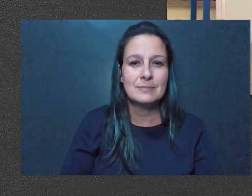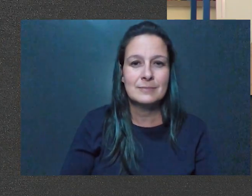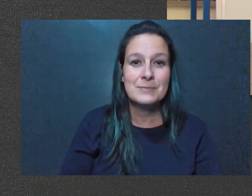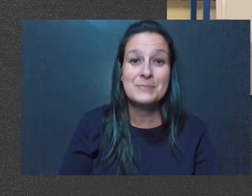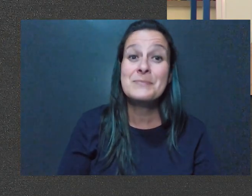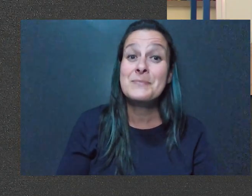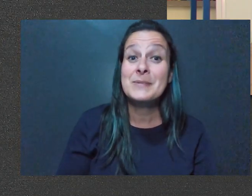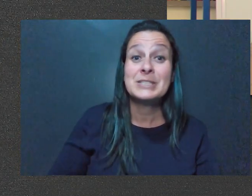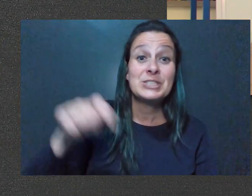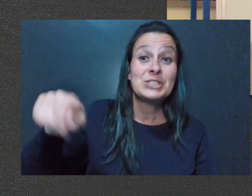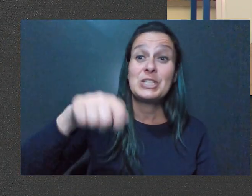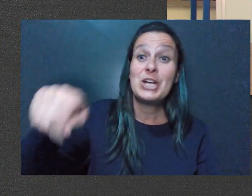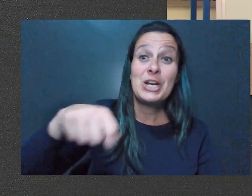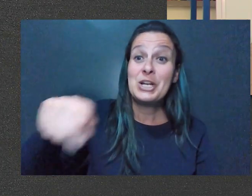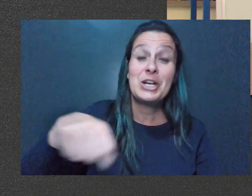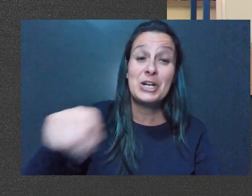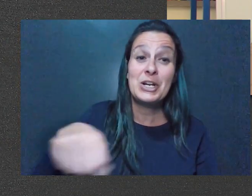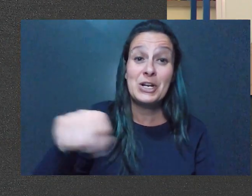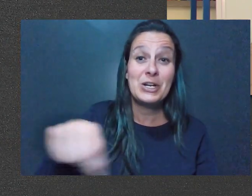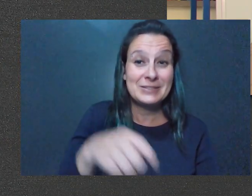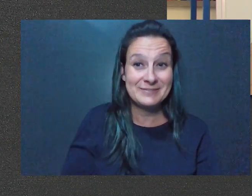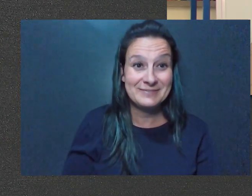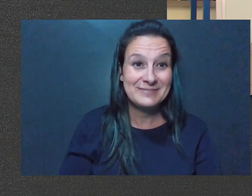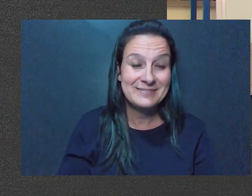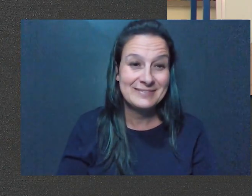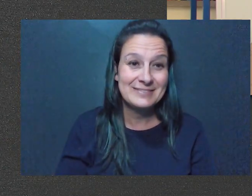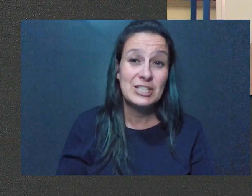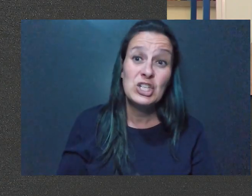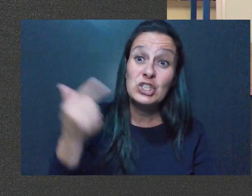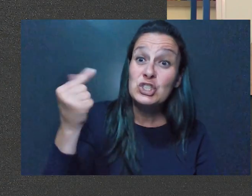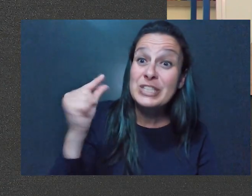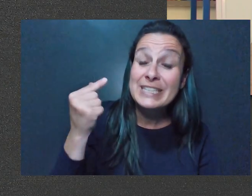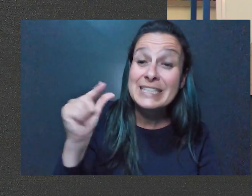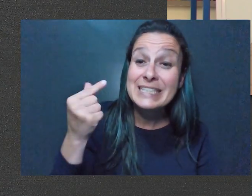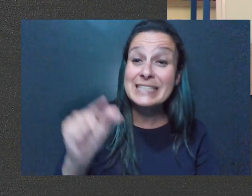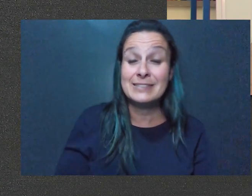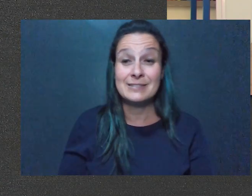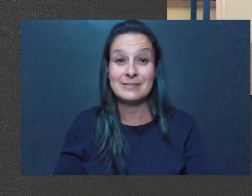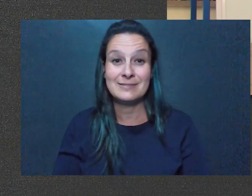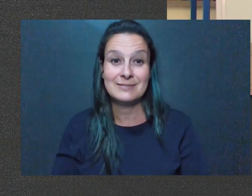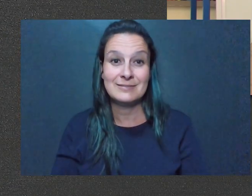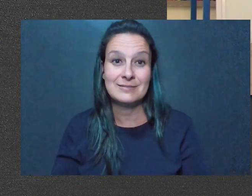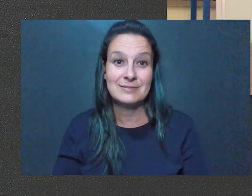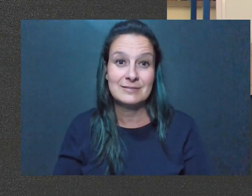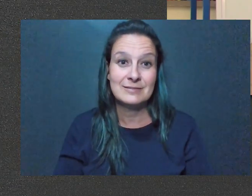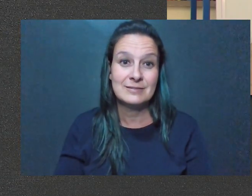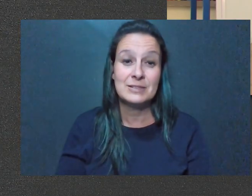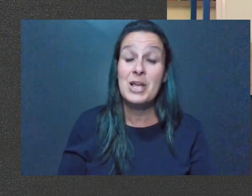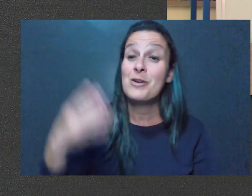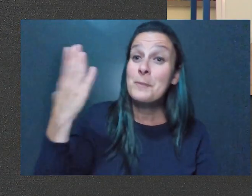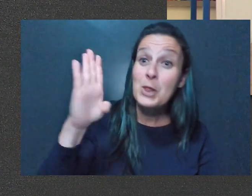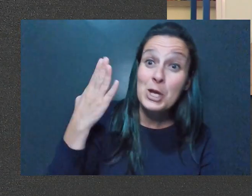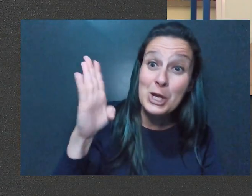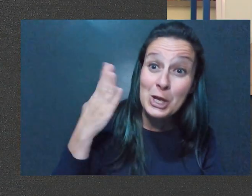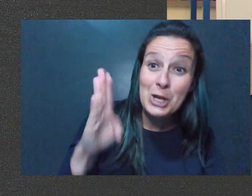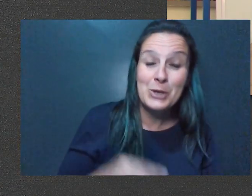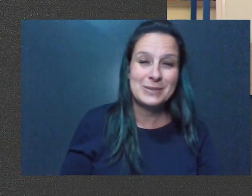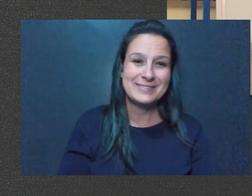I'm going to stir up all of my colors, green and